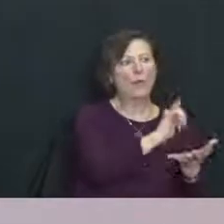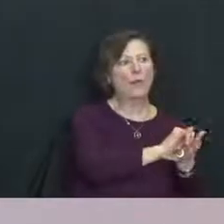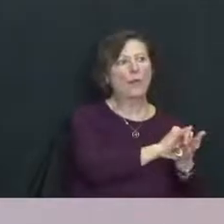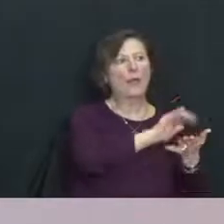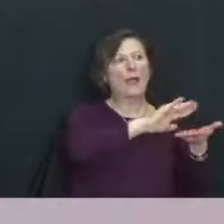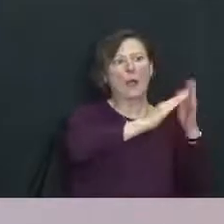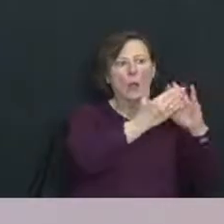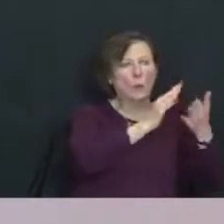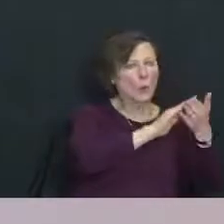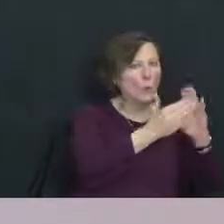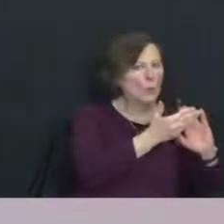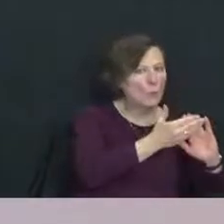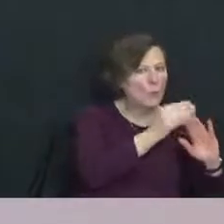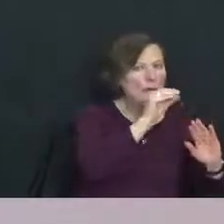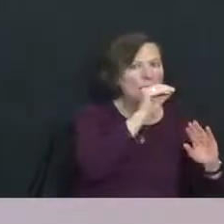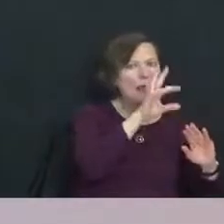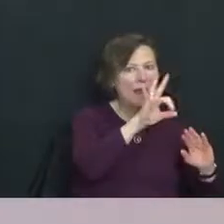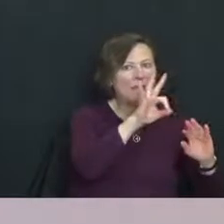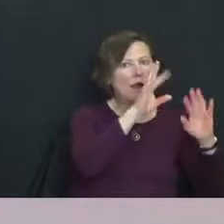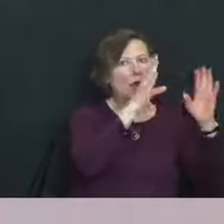of organized religion.